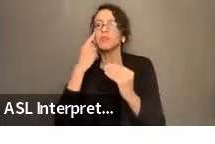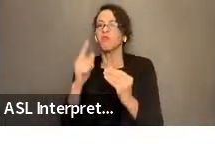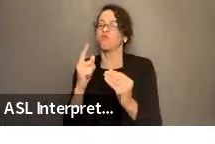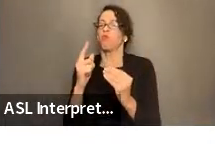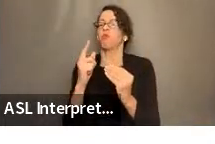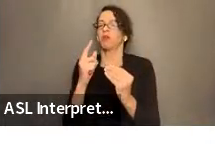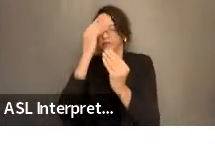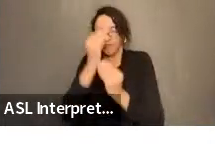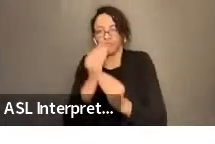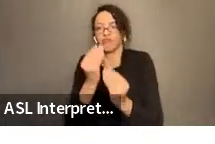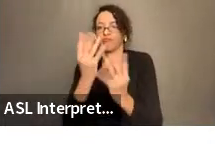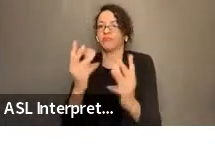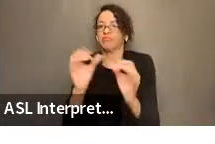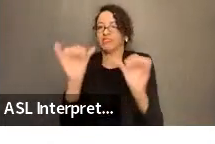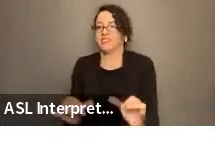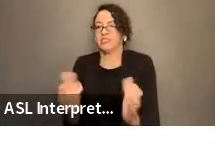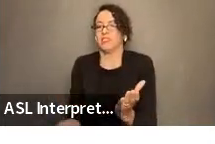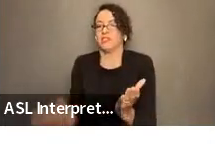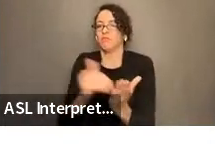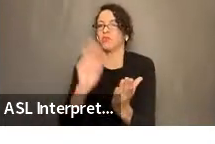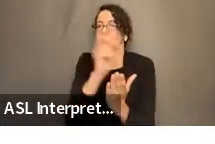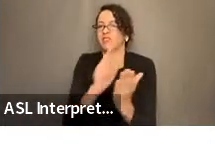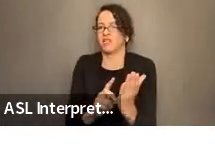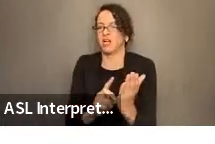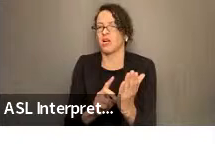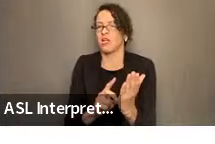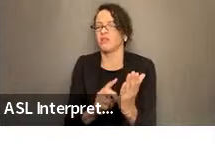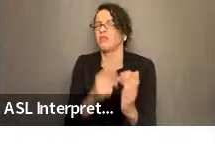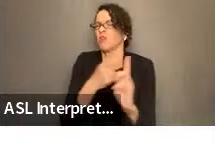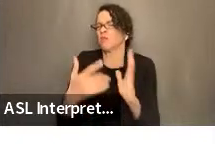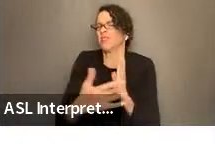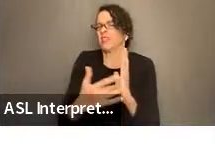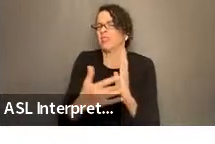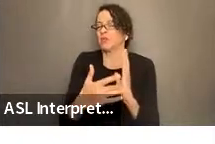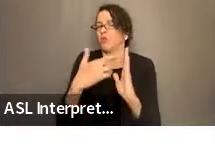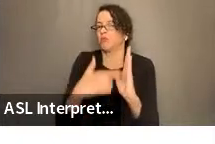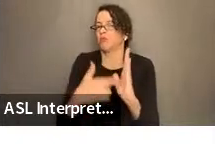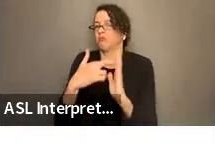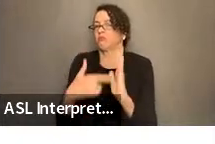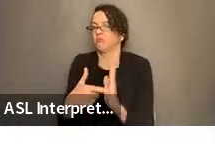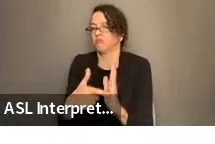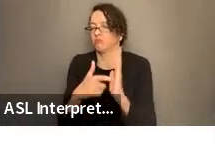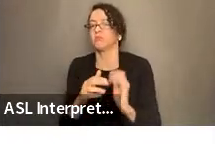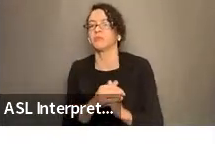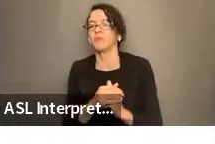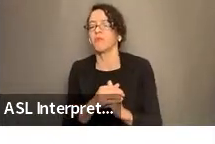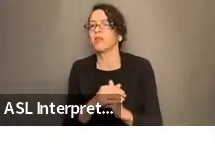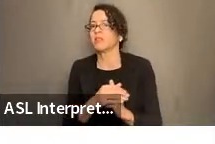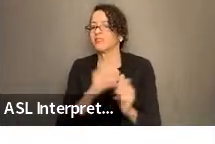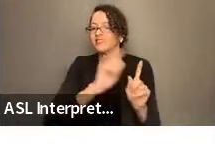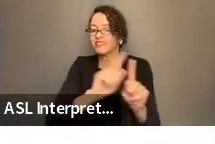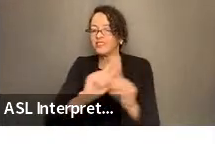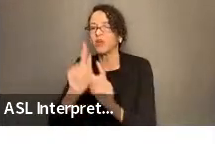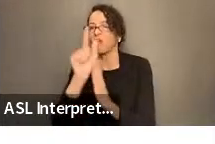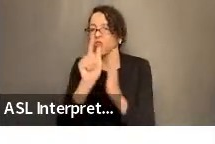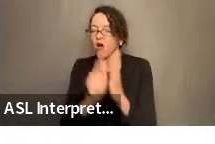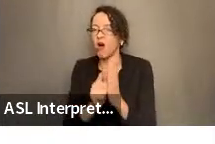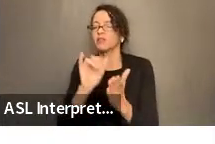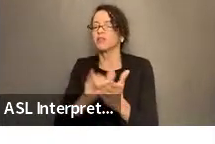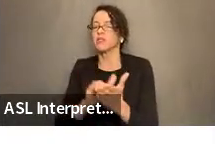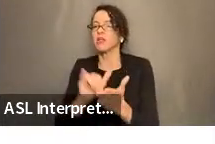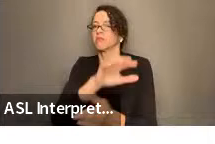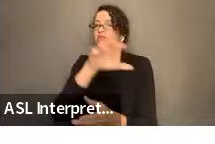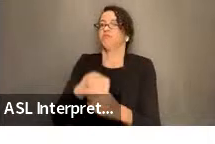to follow the laws that dictate various things in an EMS system. But also we want to make sure that